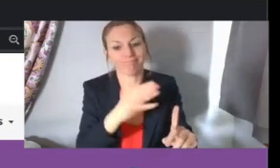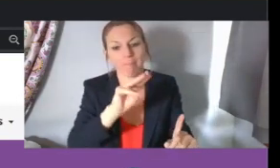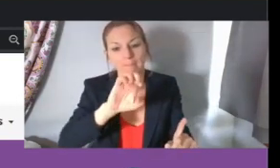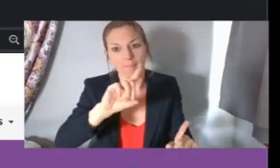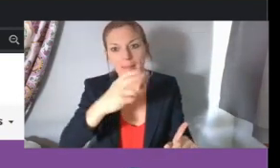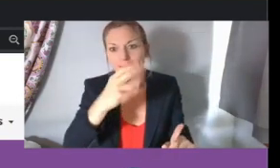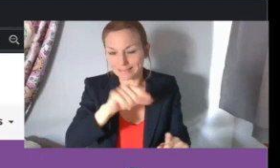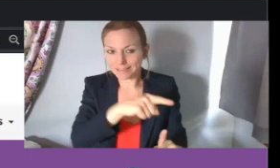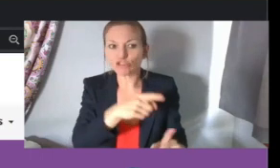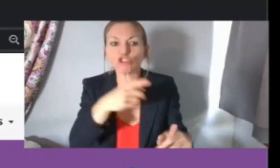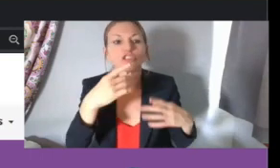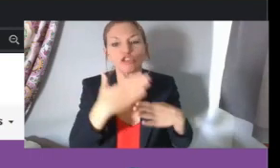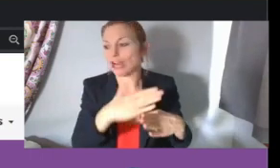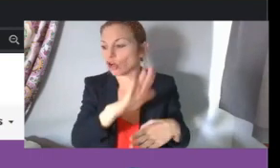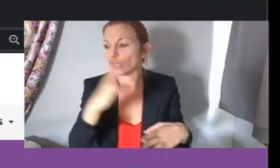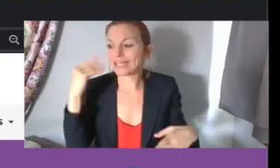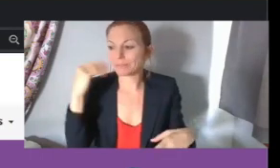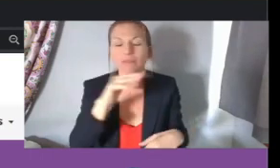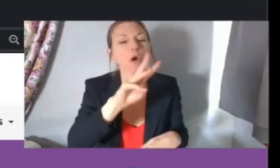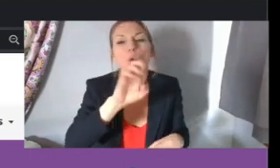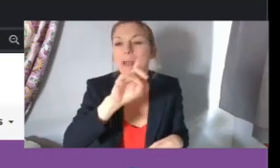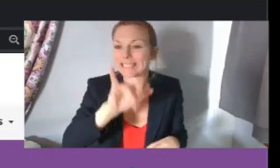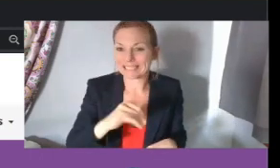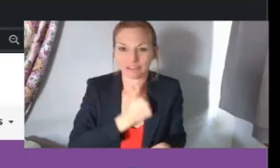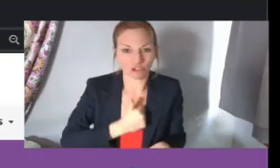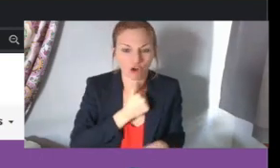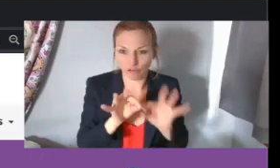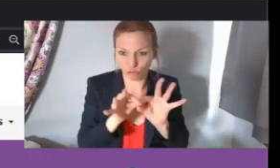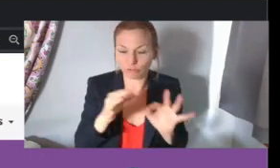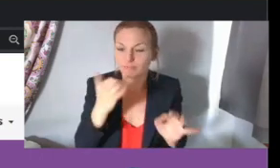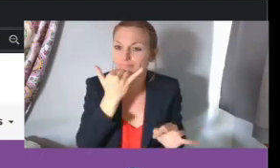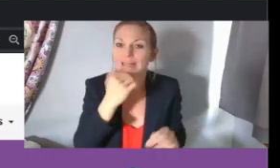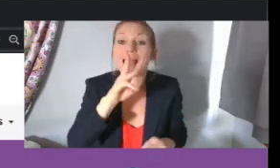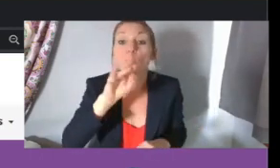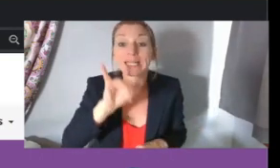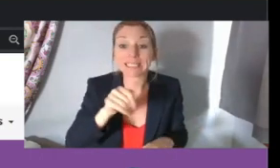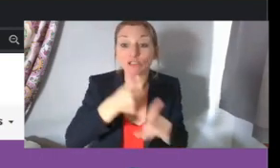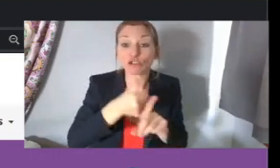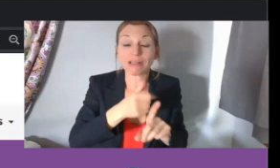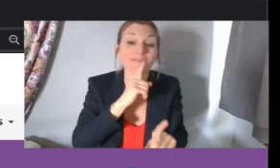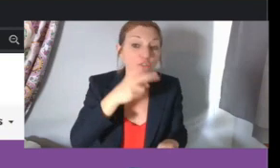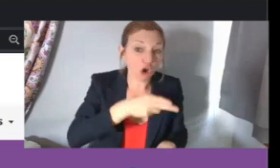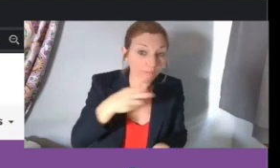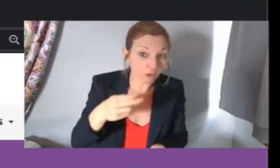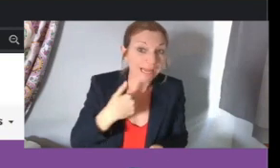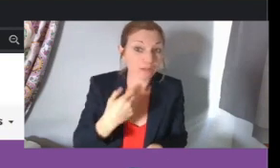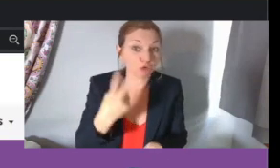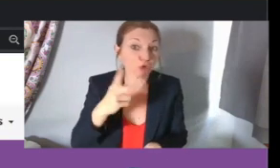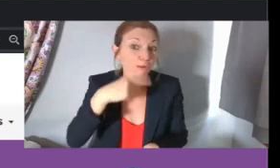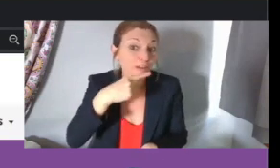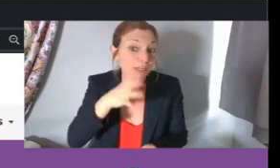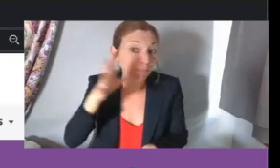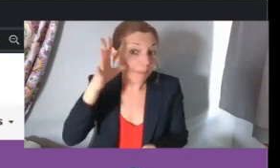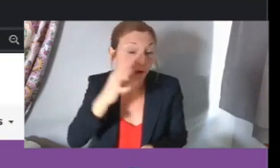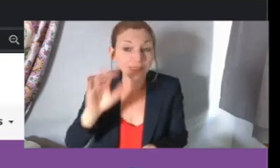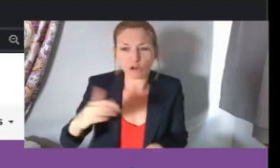webinar. To give you a little bit of background about Wendy, she is hard of hearing, she has two hearing parents and a younger brother who